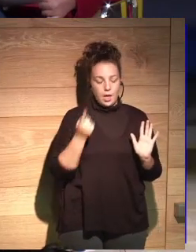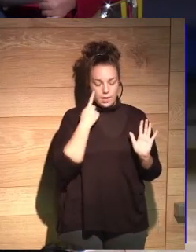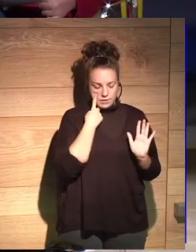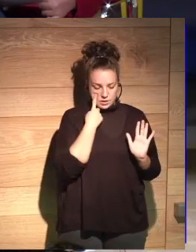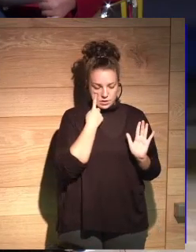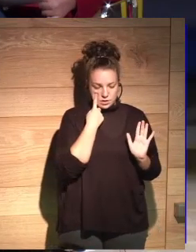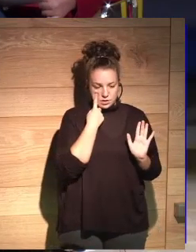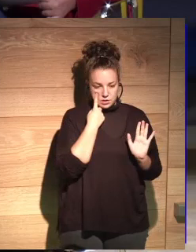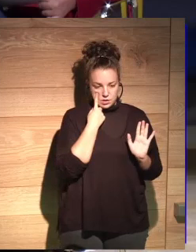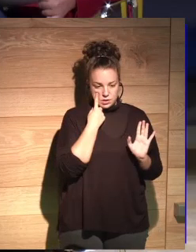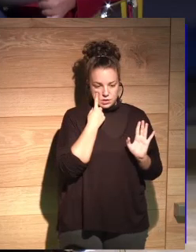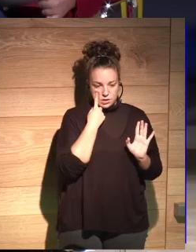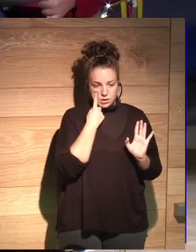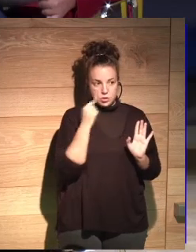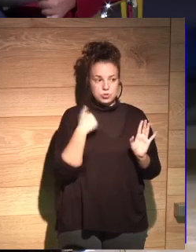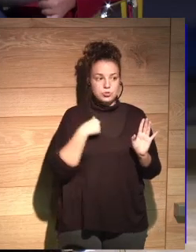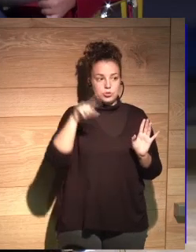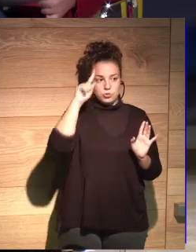let's say,